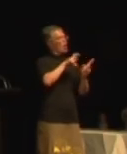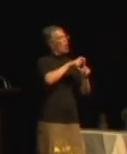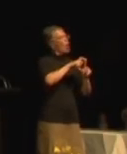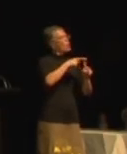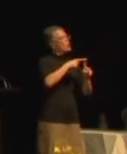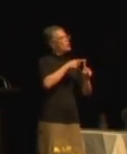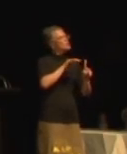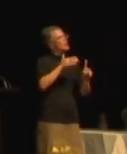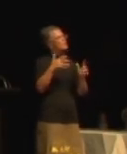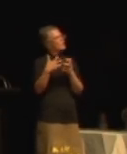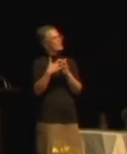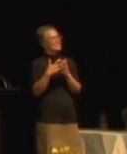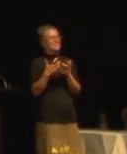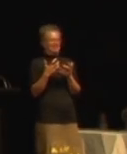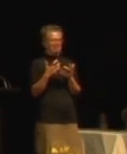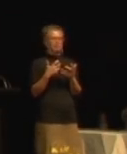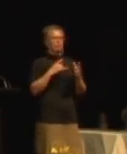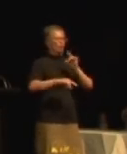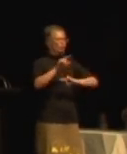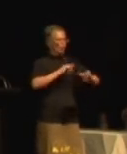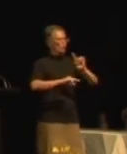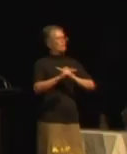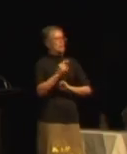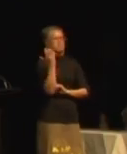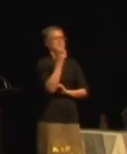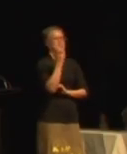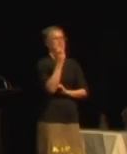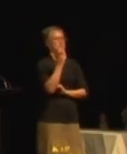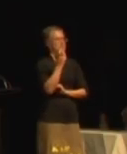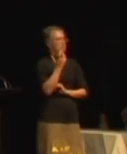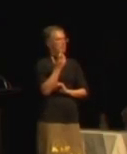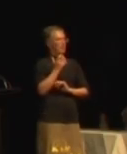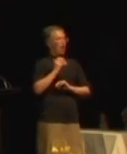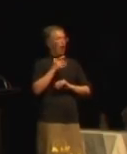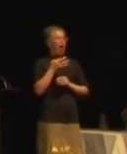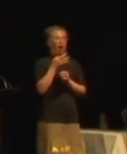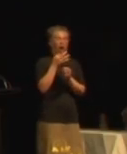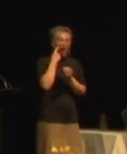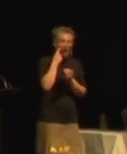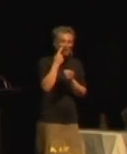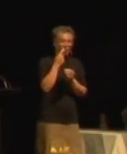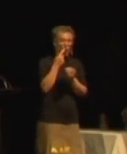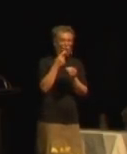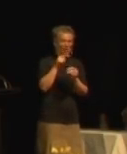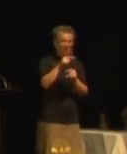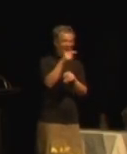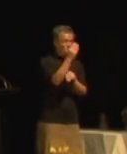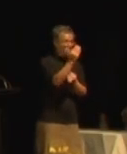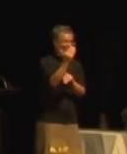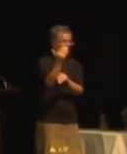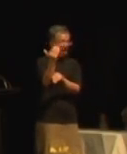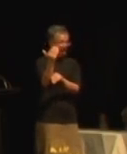at home. In 2015, I proposed that we ask speakers for permission to live stream their talks and use